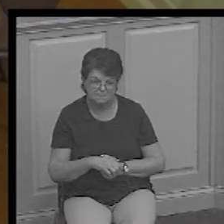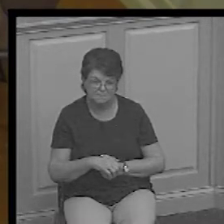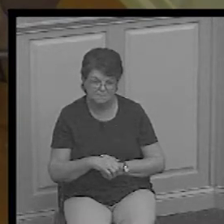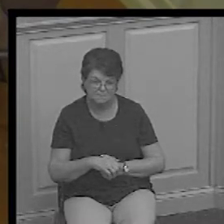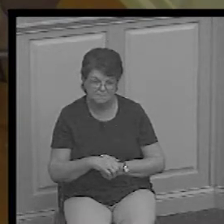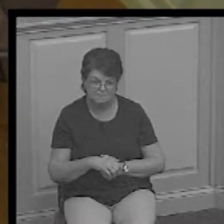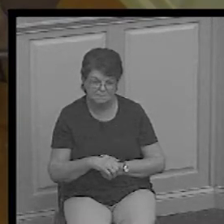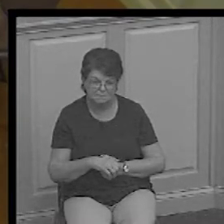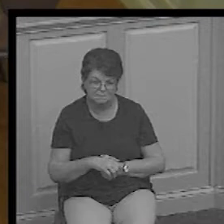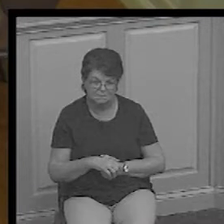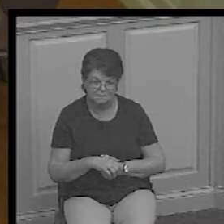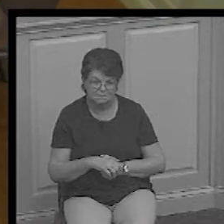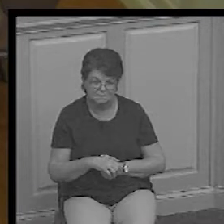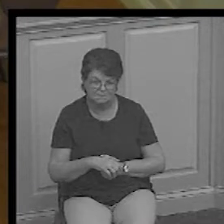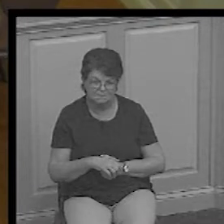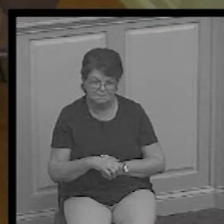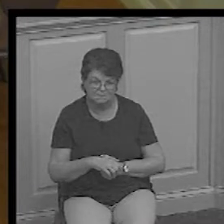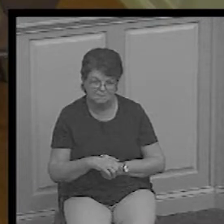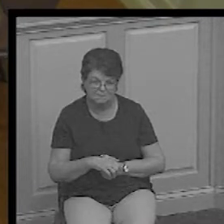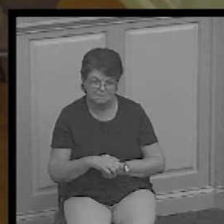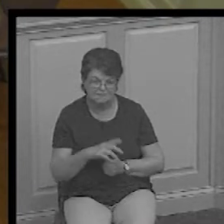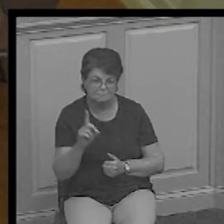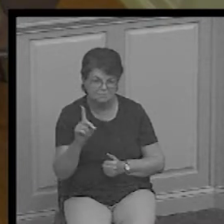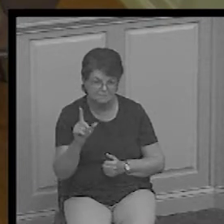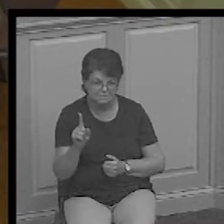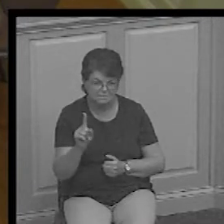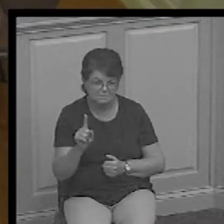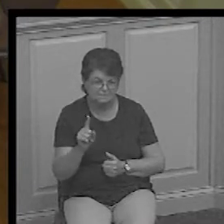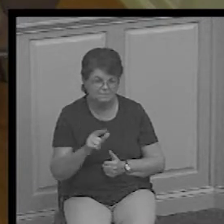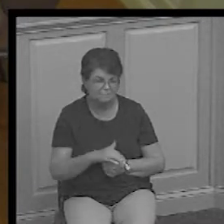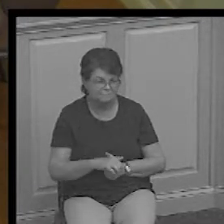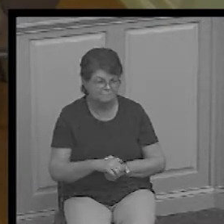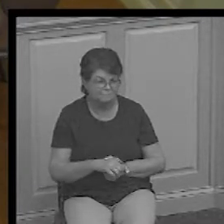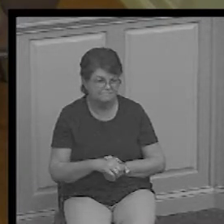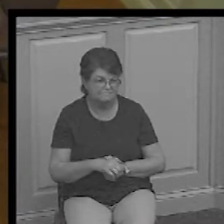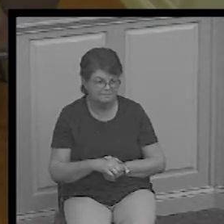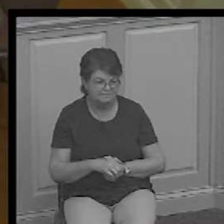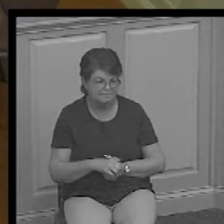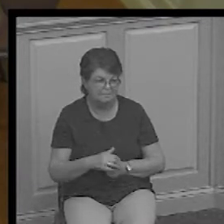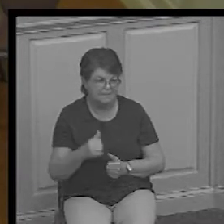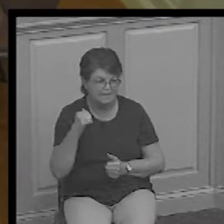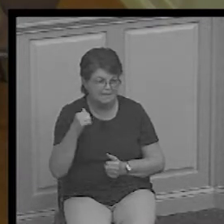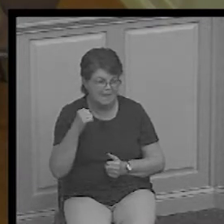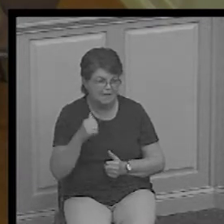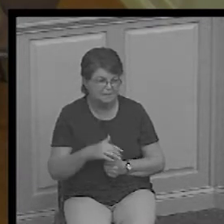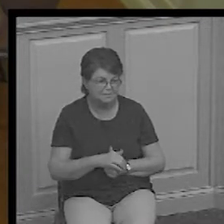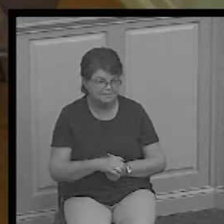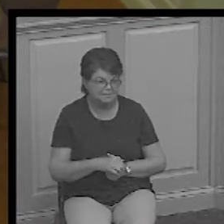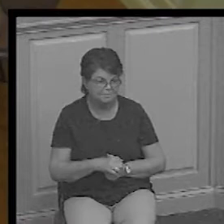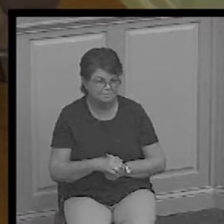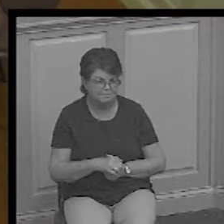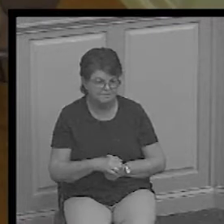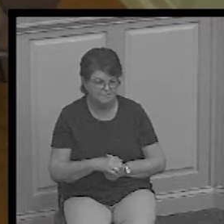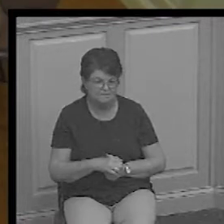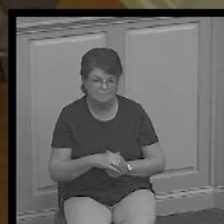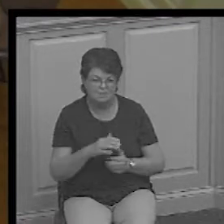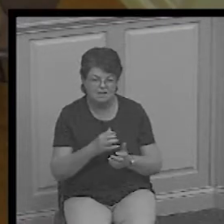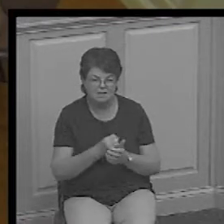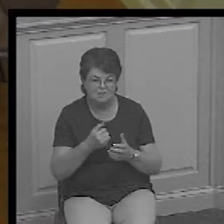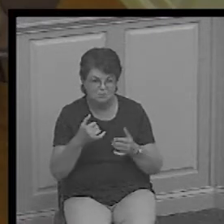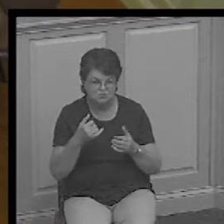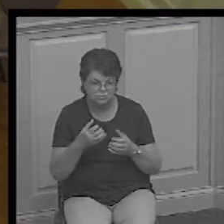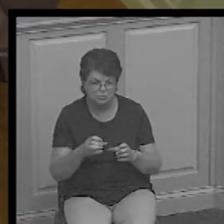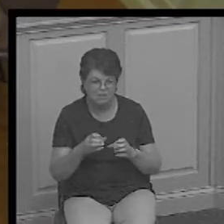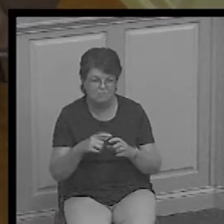it became, It's gonna be. it's on page D1. One, there you go, in the very back. Yeah. If you just get a chance to look